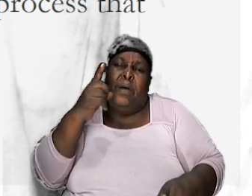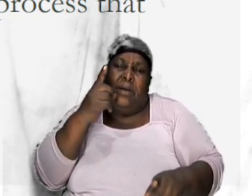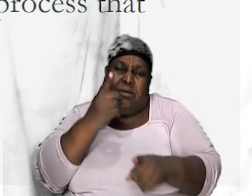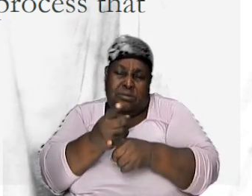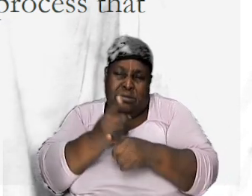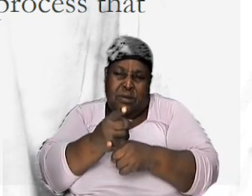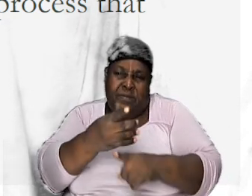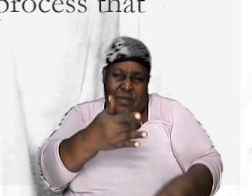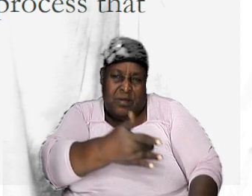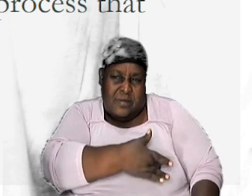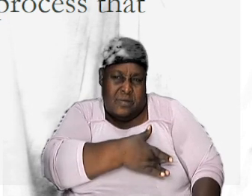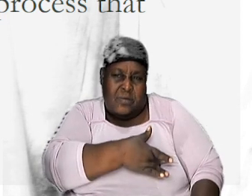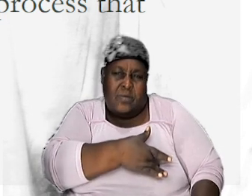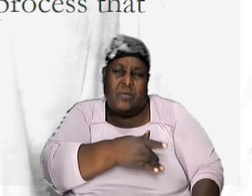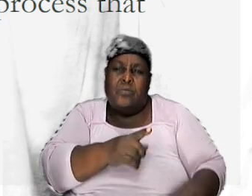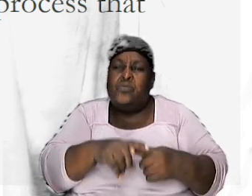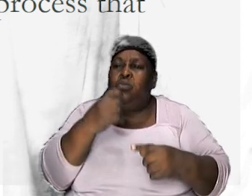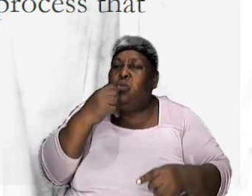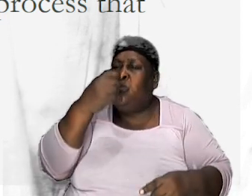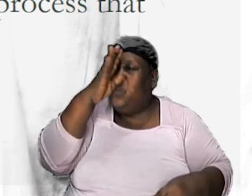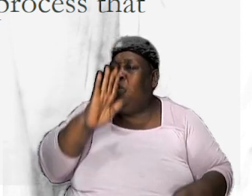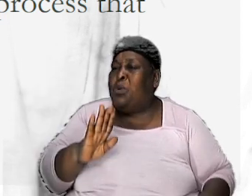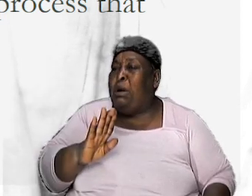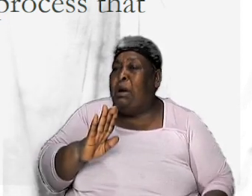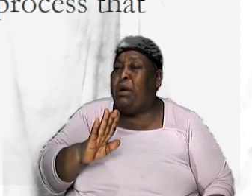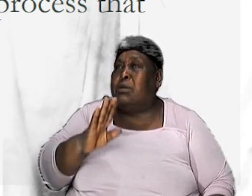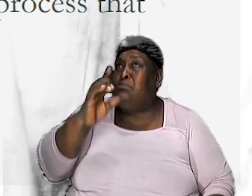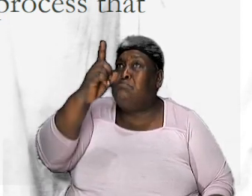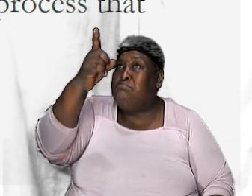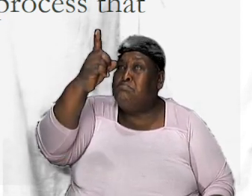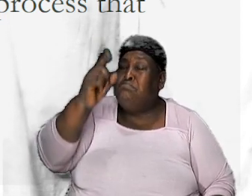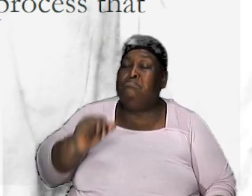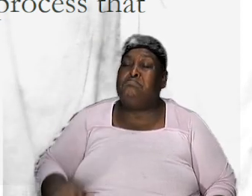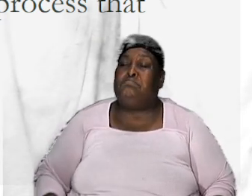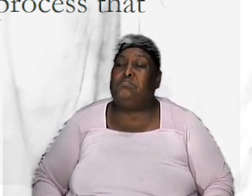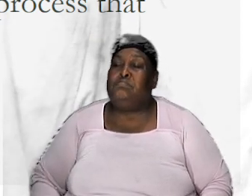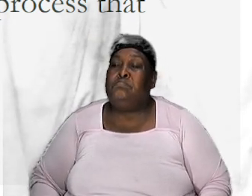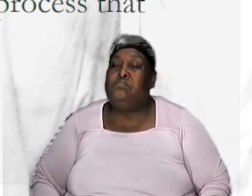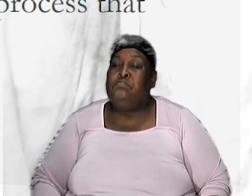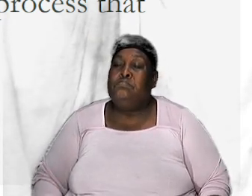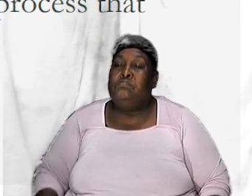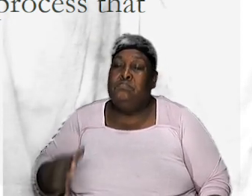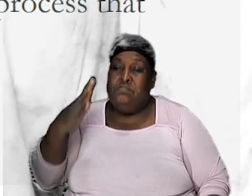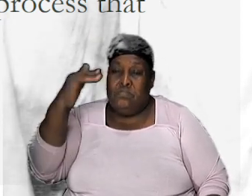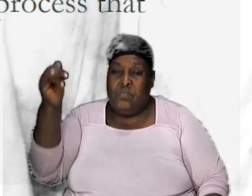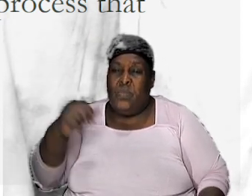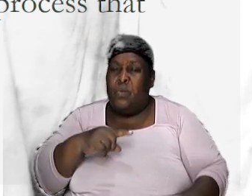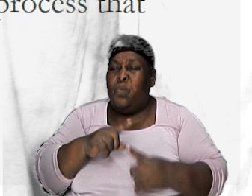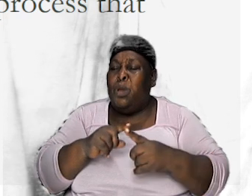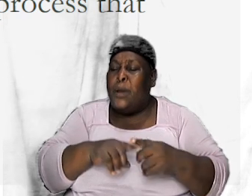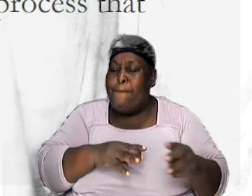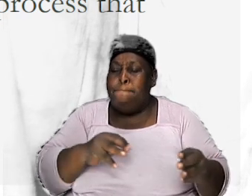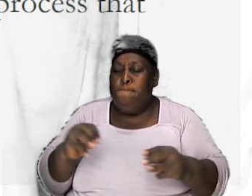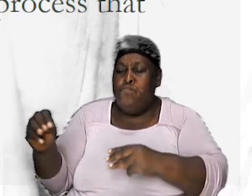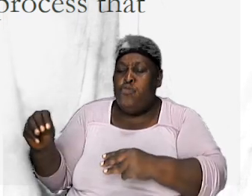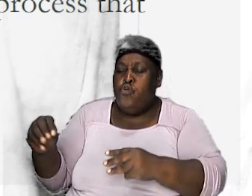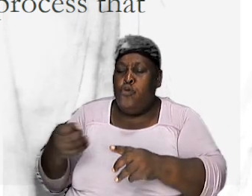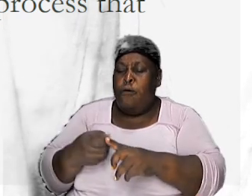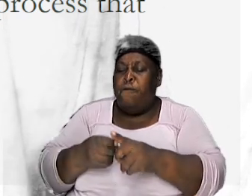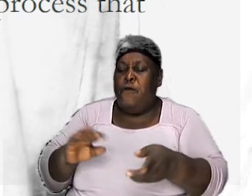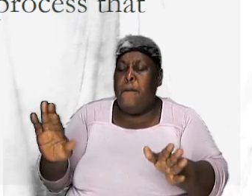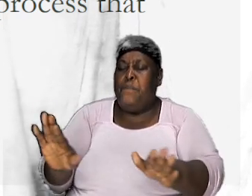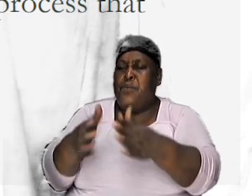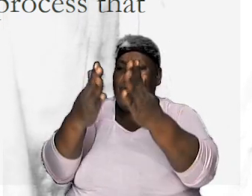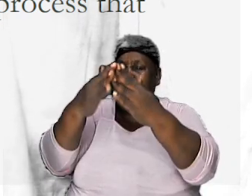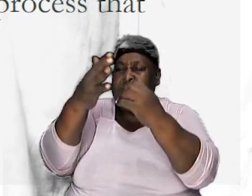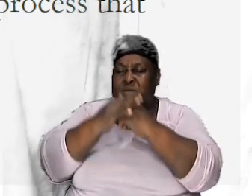who God is. That is why when you move from the flow from praise and worship,